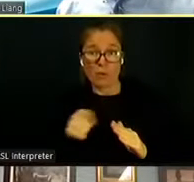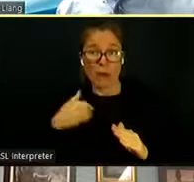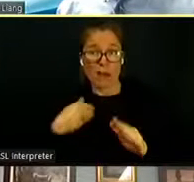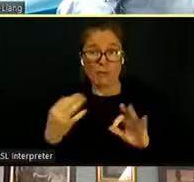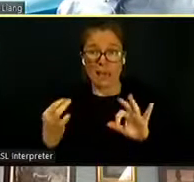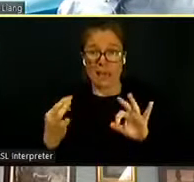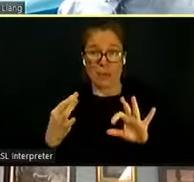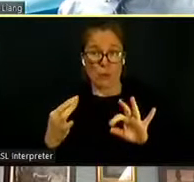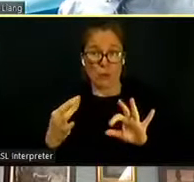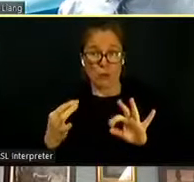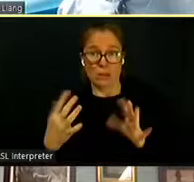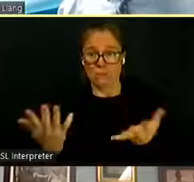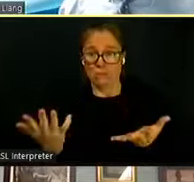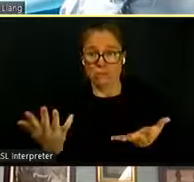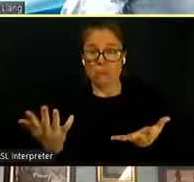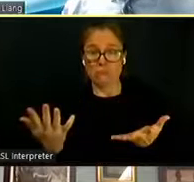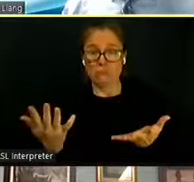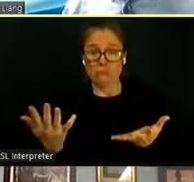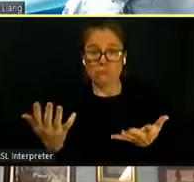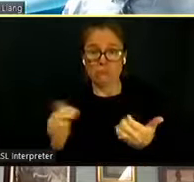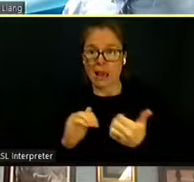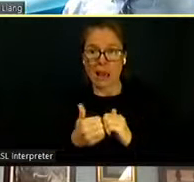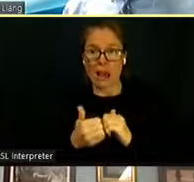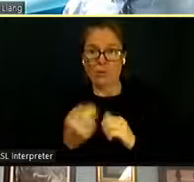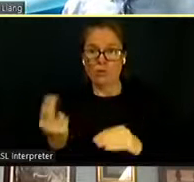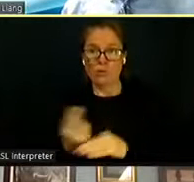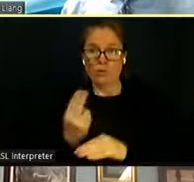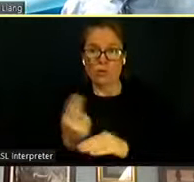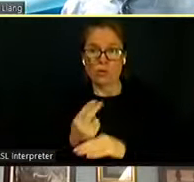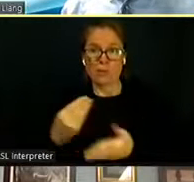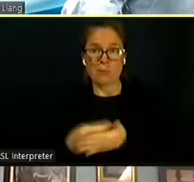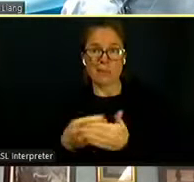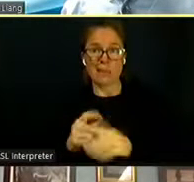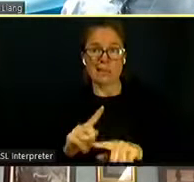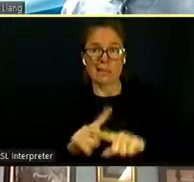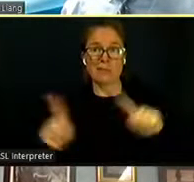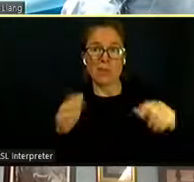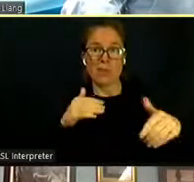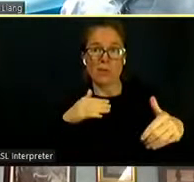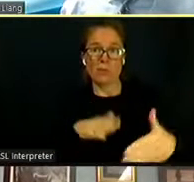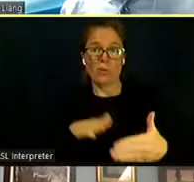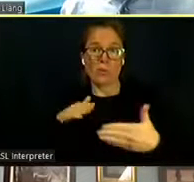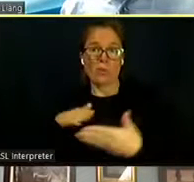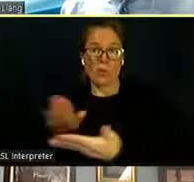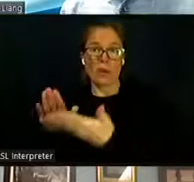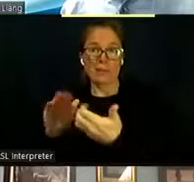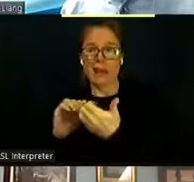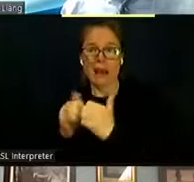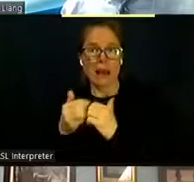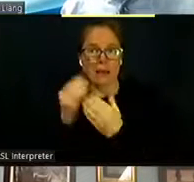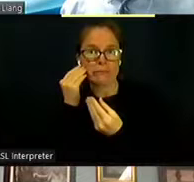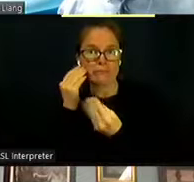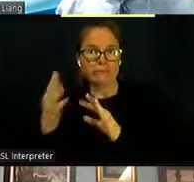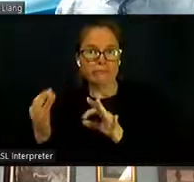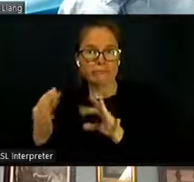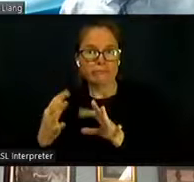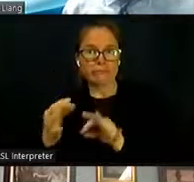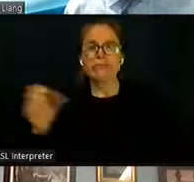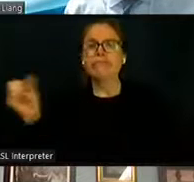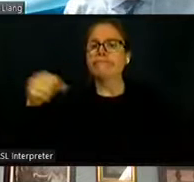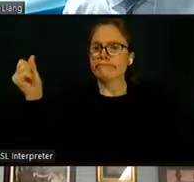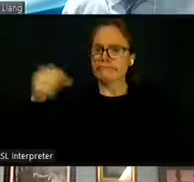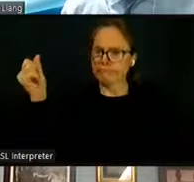that in other ways, what would be the right channel to provide that input for the county's current consideration and I was and how to wondering, move that